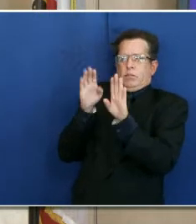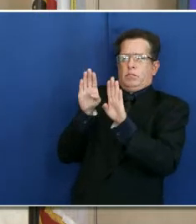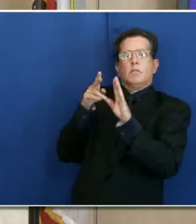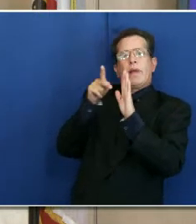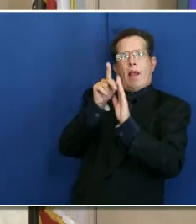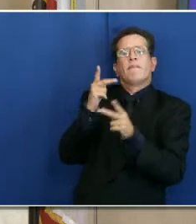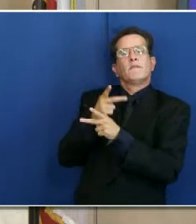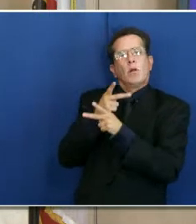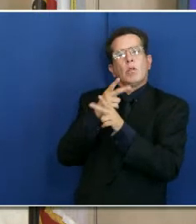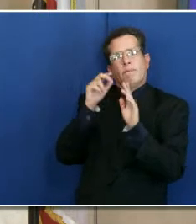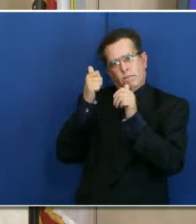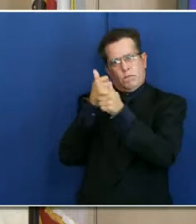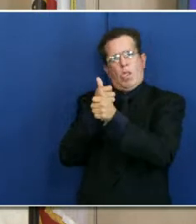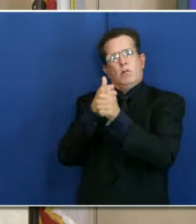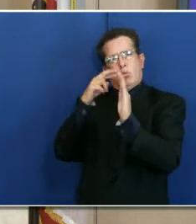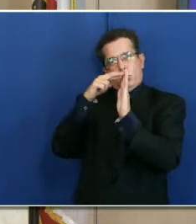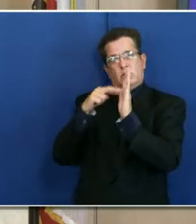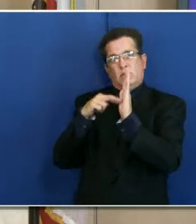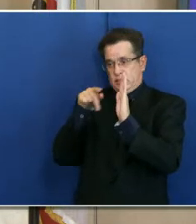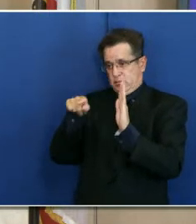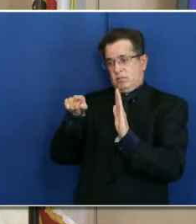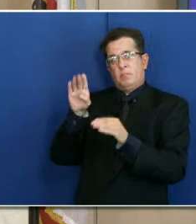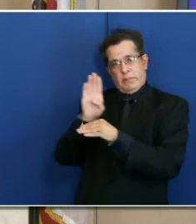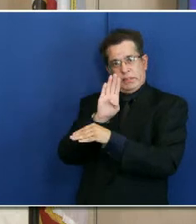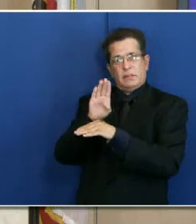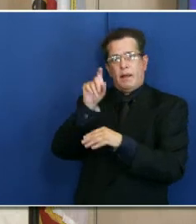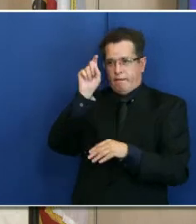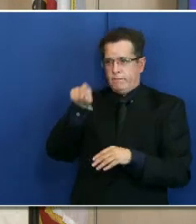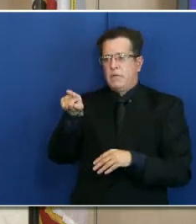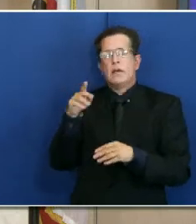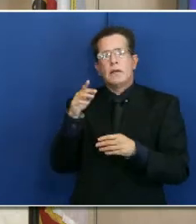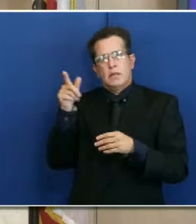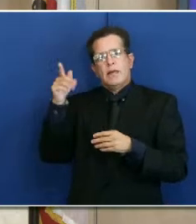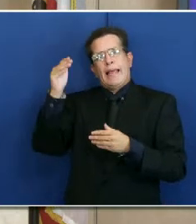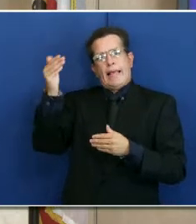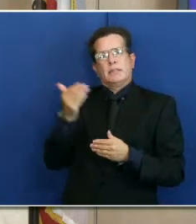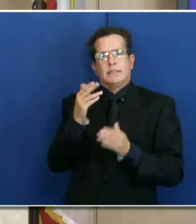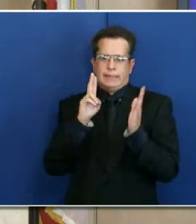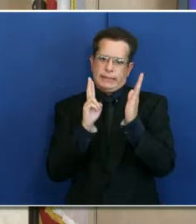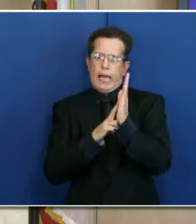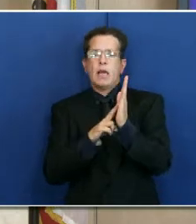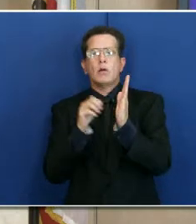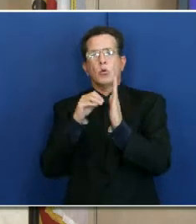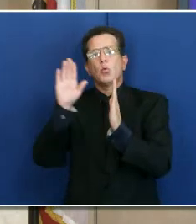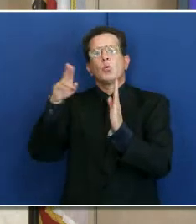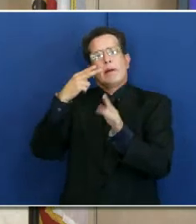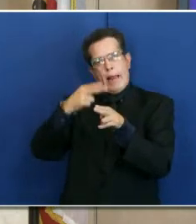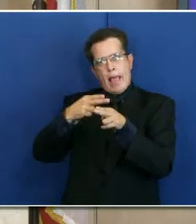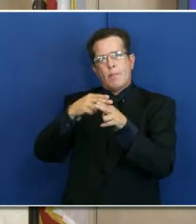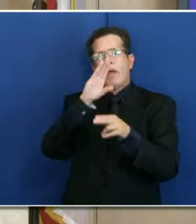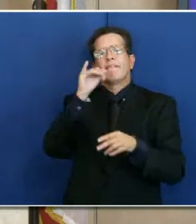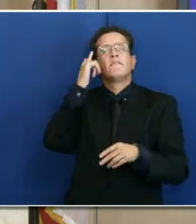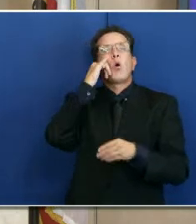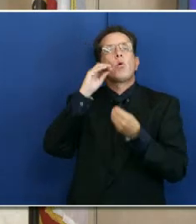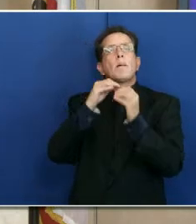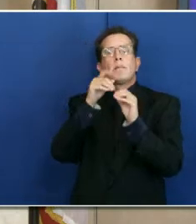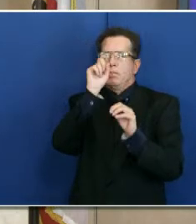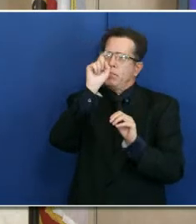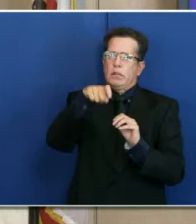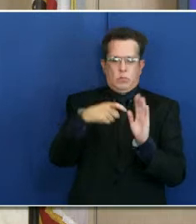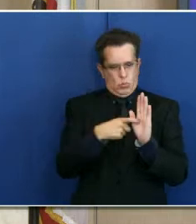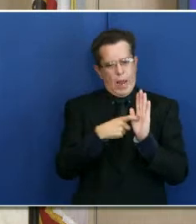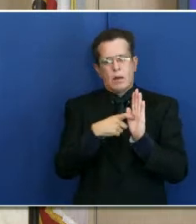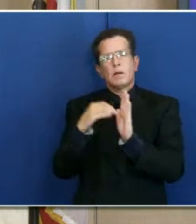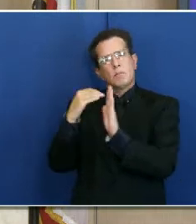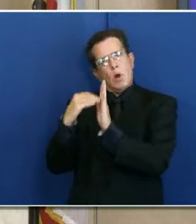those entities, they're going to need to ensure a guest sign in with the name and phone number of the guests who come in. So